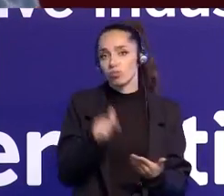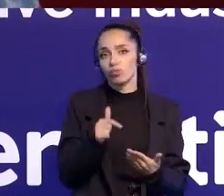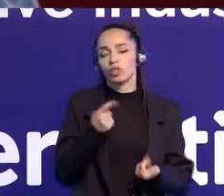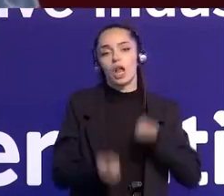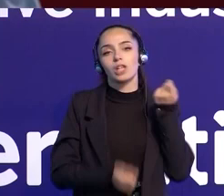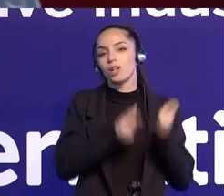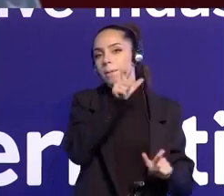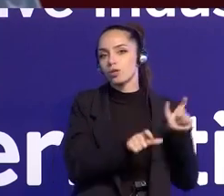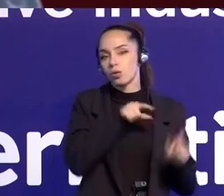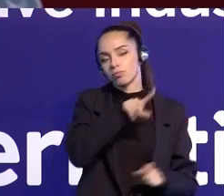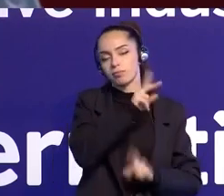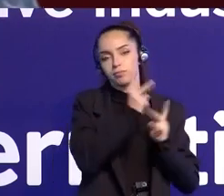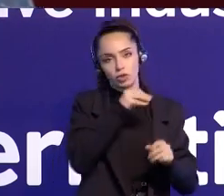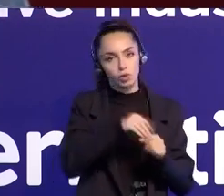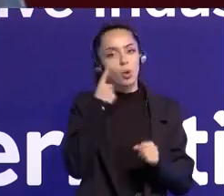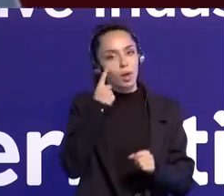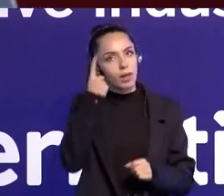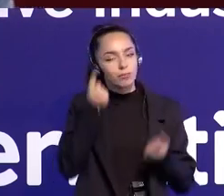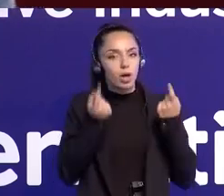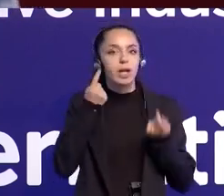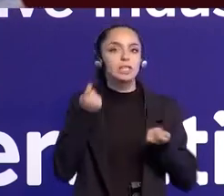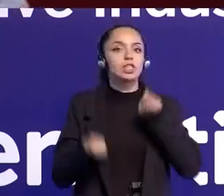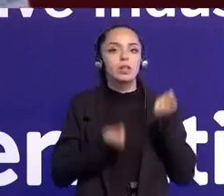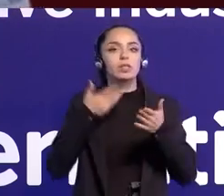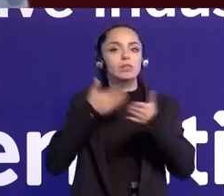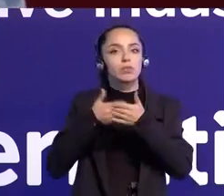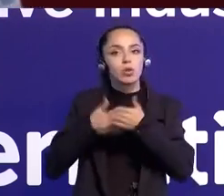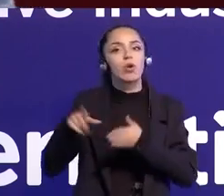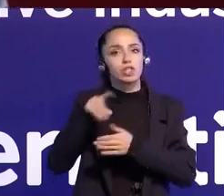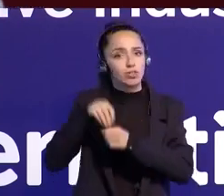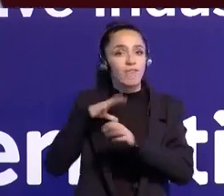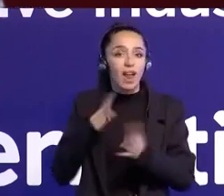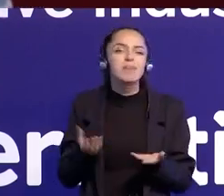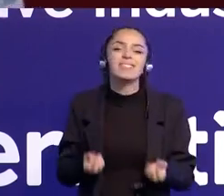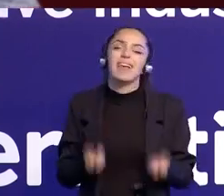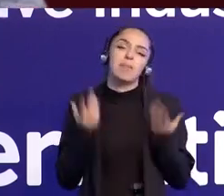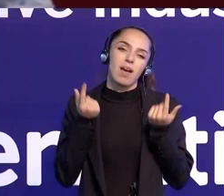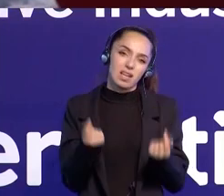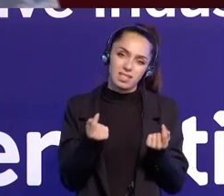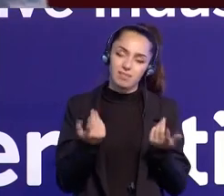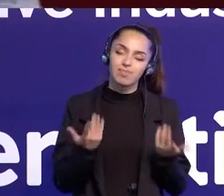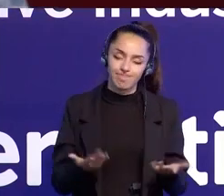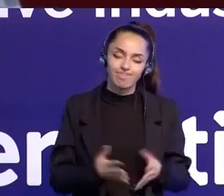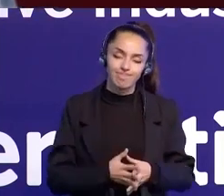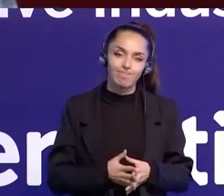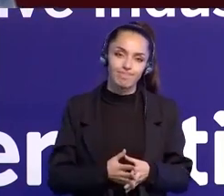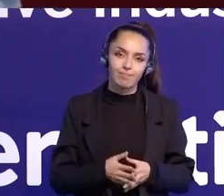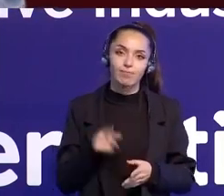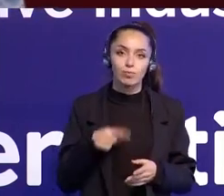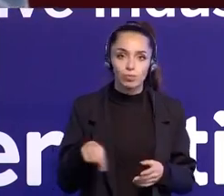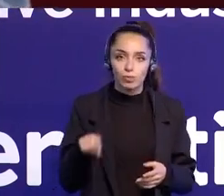enough. So close cooperation with development partners is one of the main ideas that